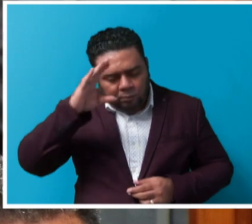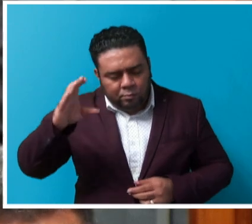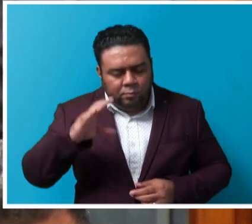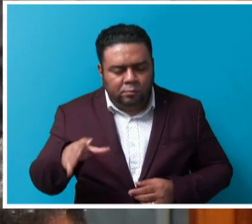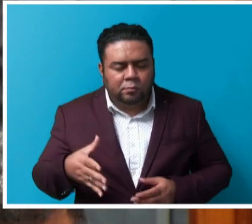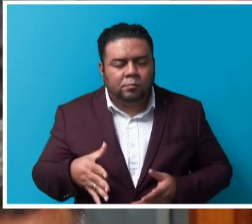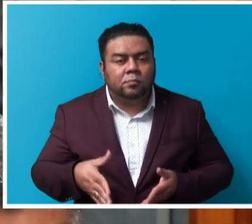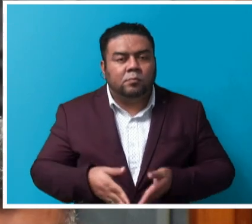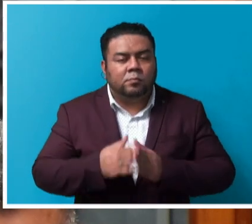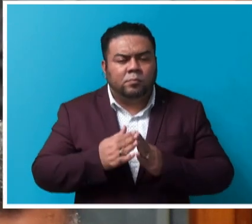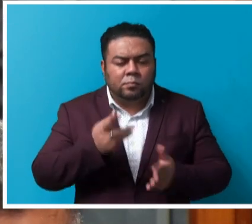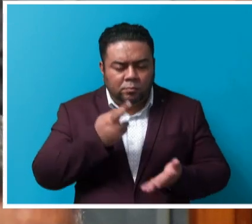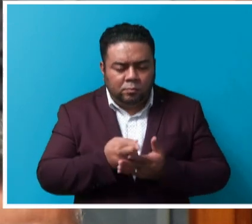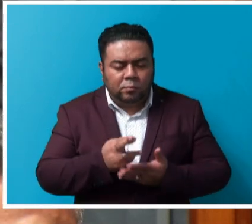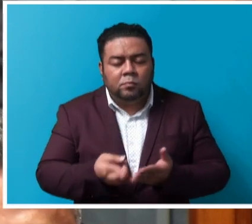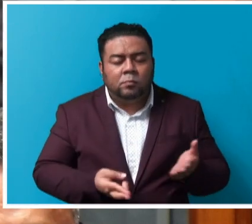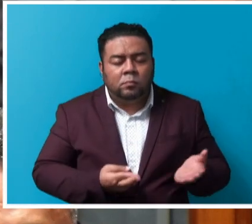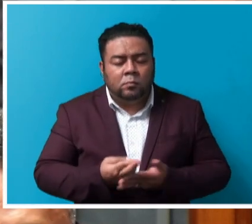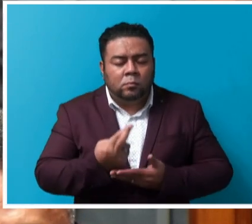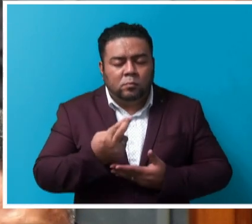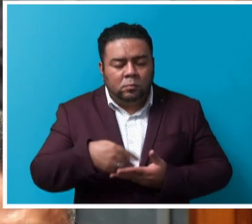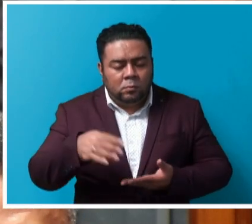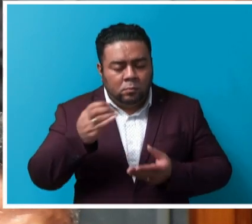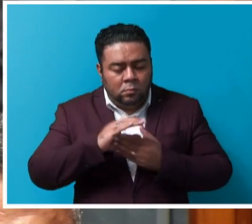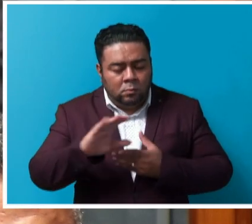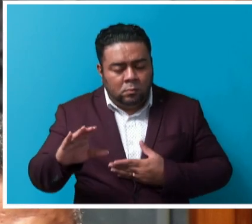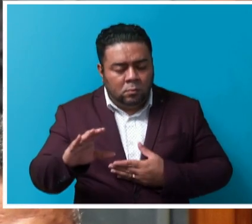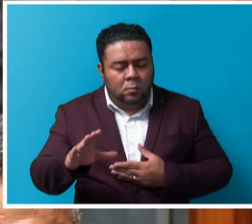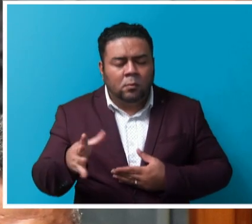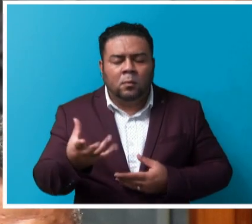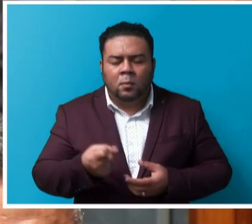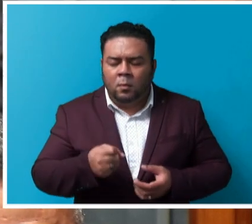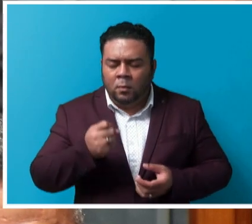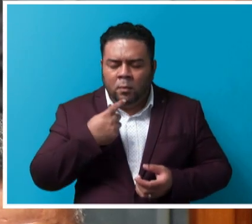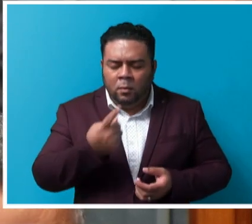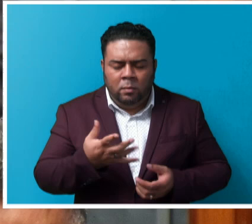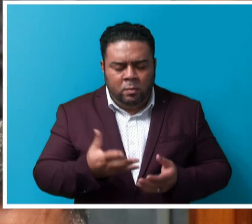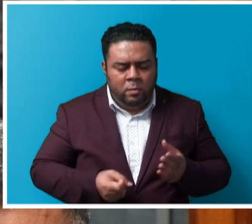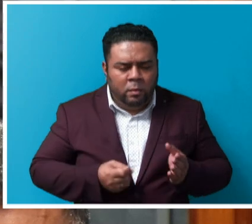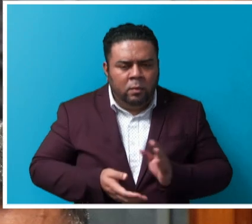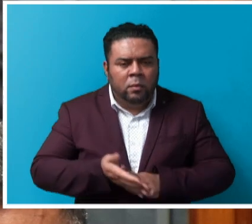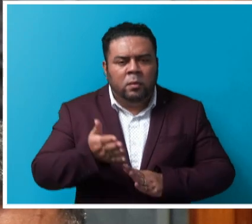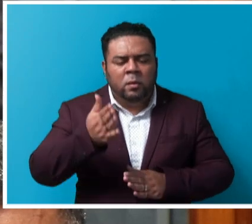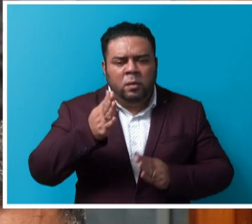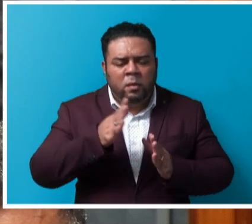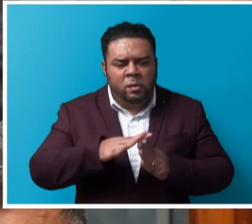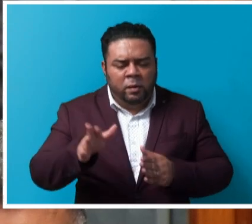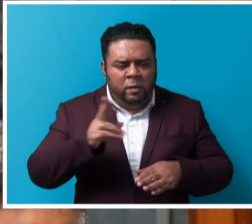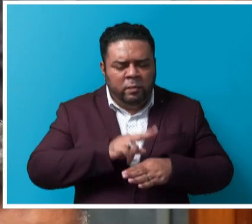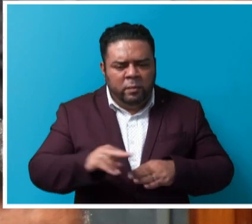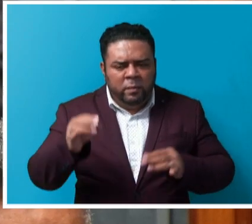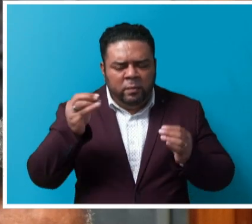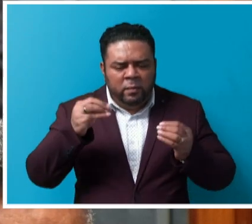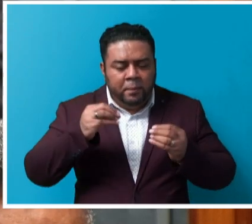and Reconciliation Commission is a testament to His Excellency's commitment to embedding important values